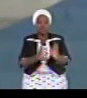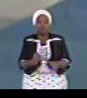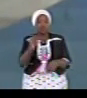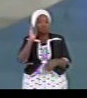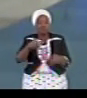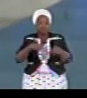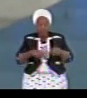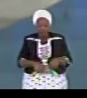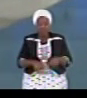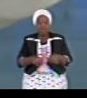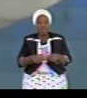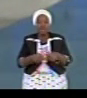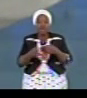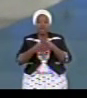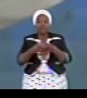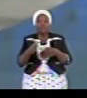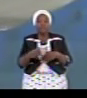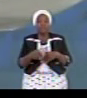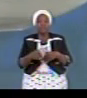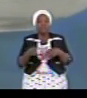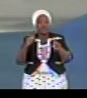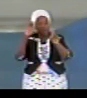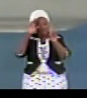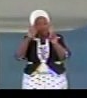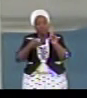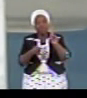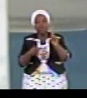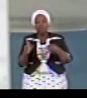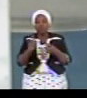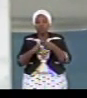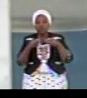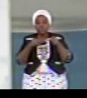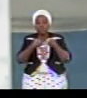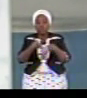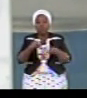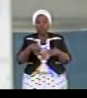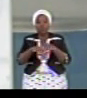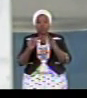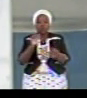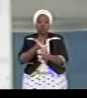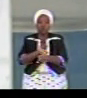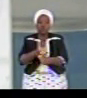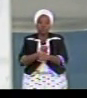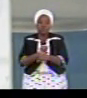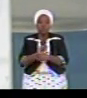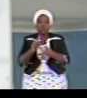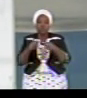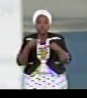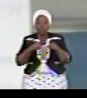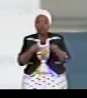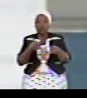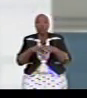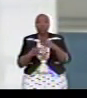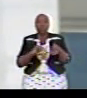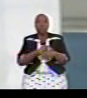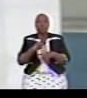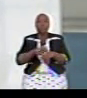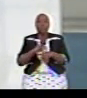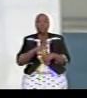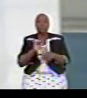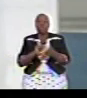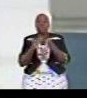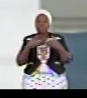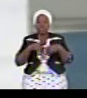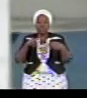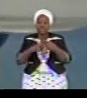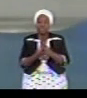after him to carry on the work, to carry on the ministry that he had started